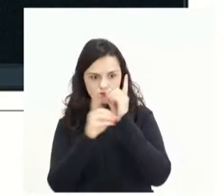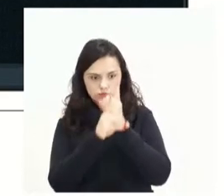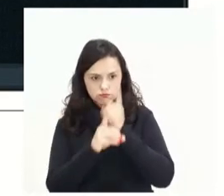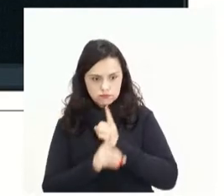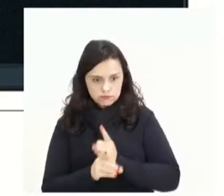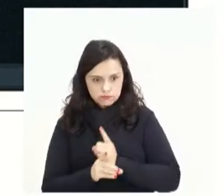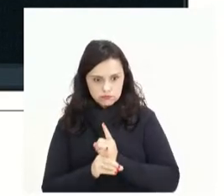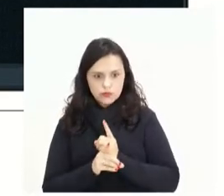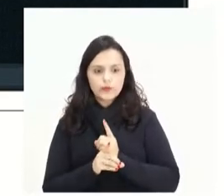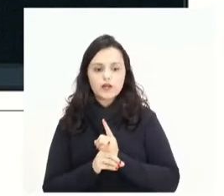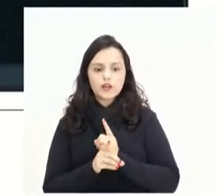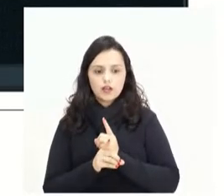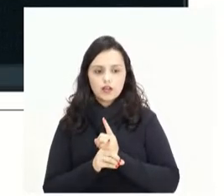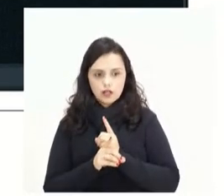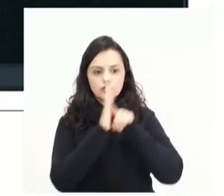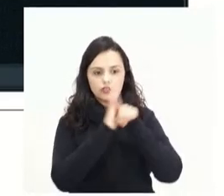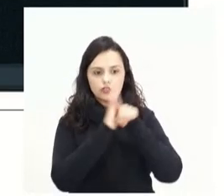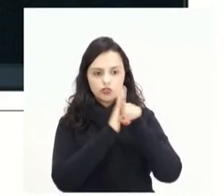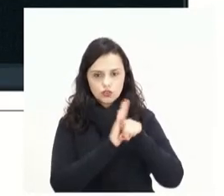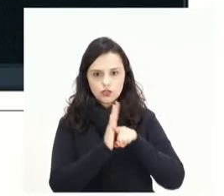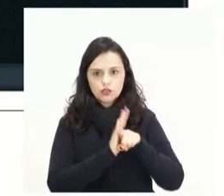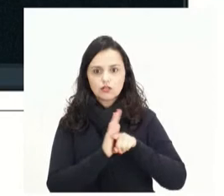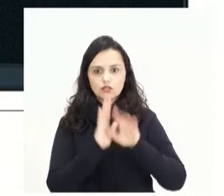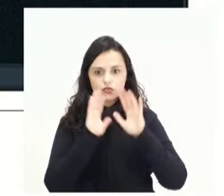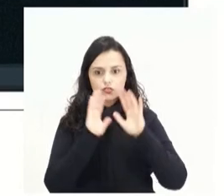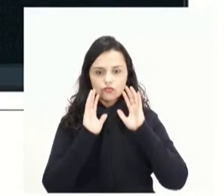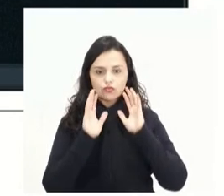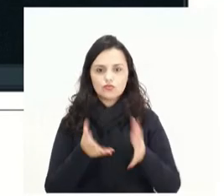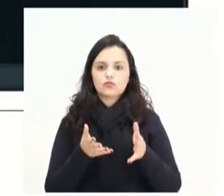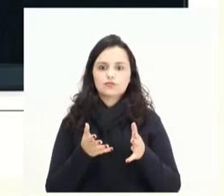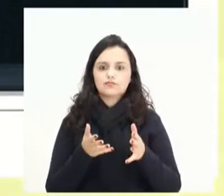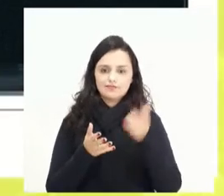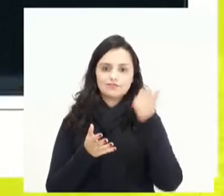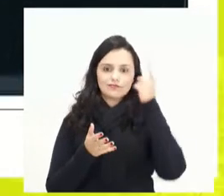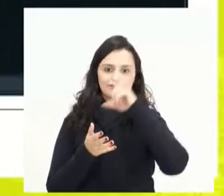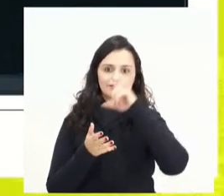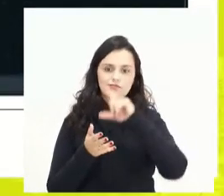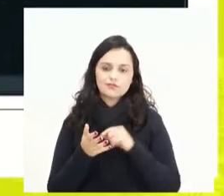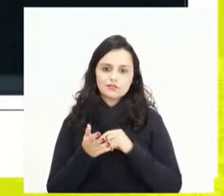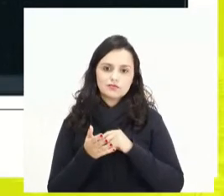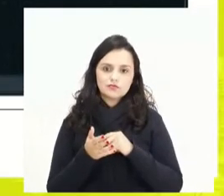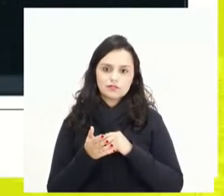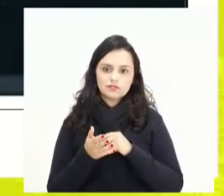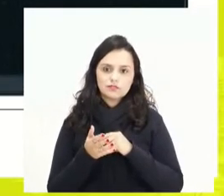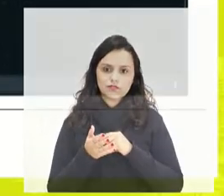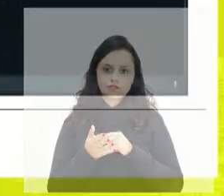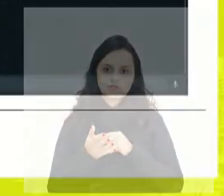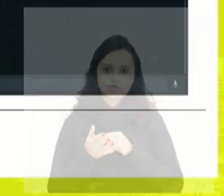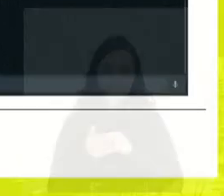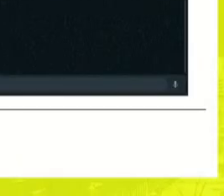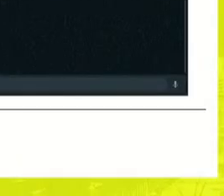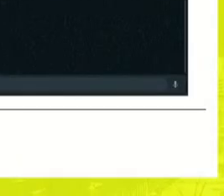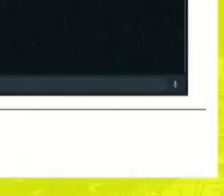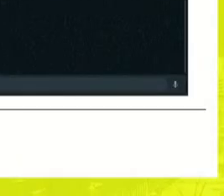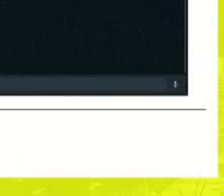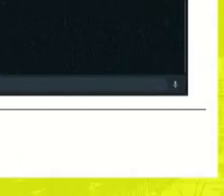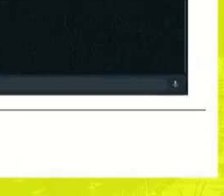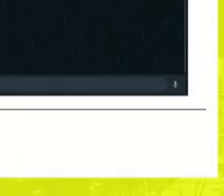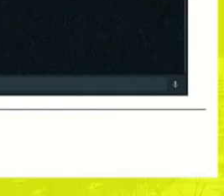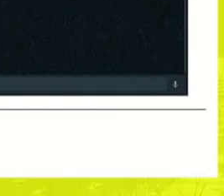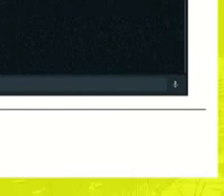there's a an existing checking on this question it will give me back a